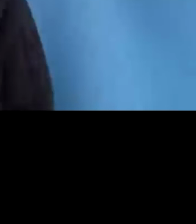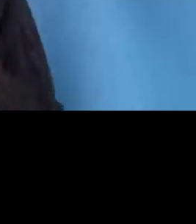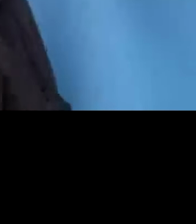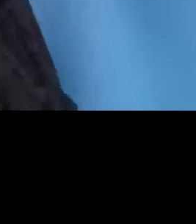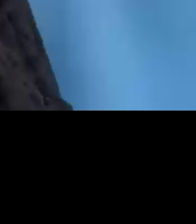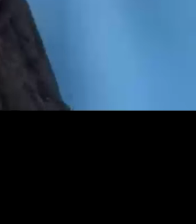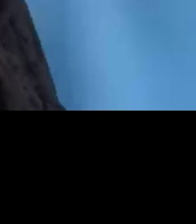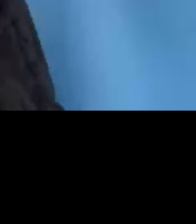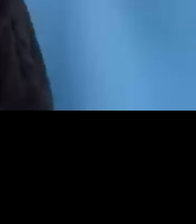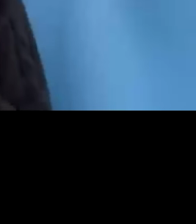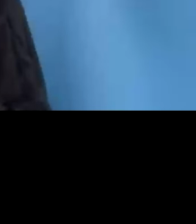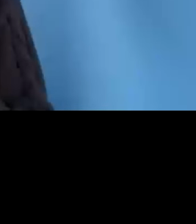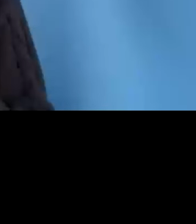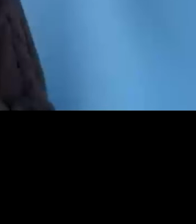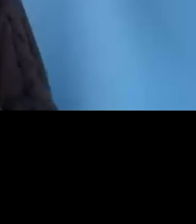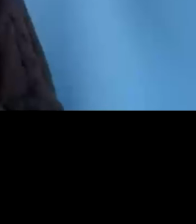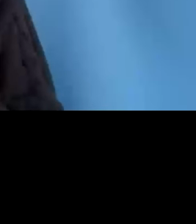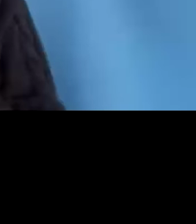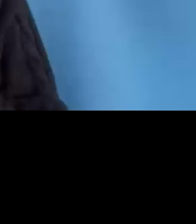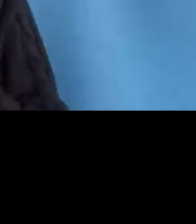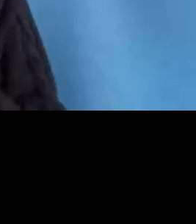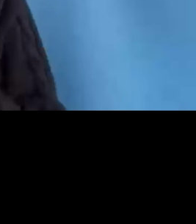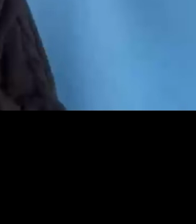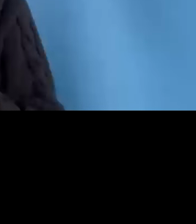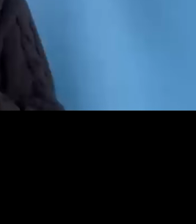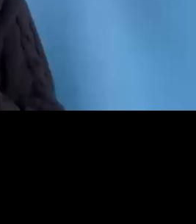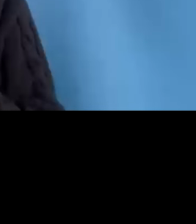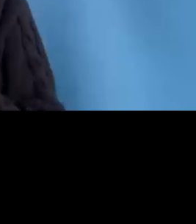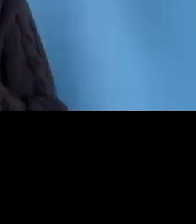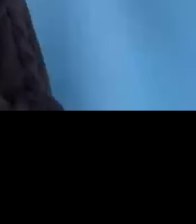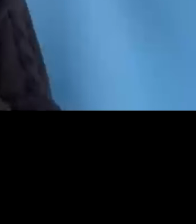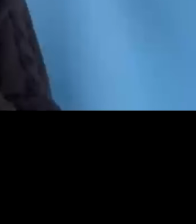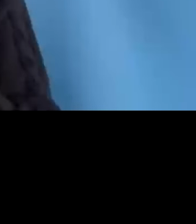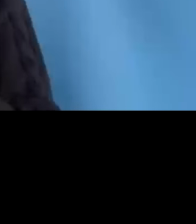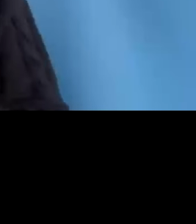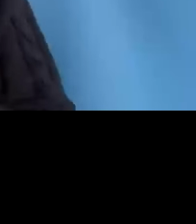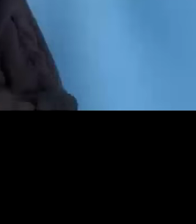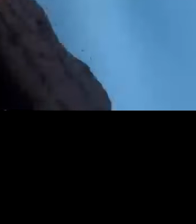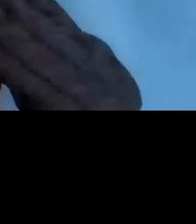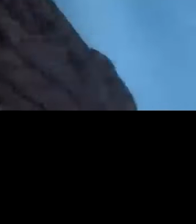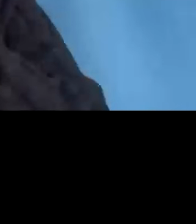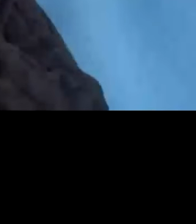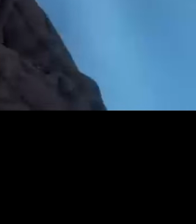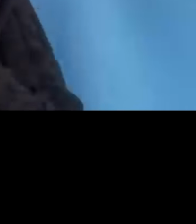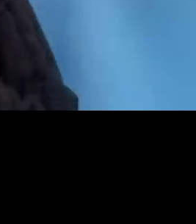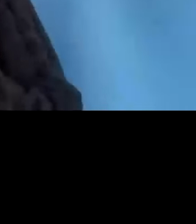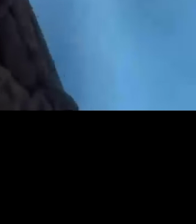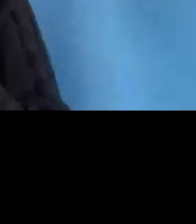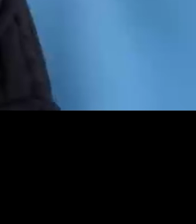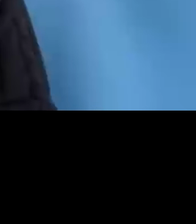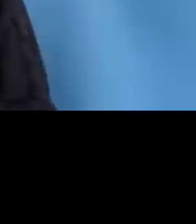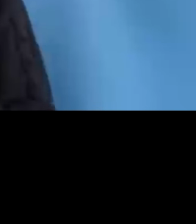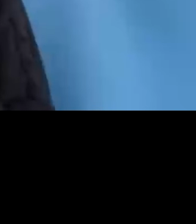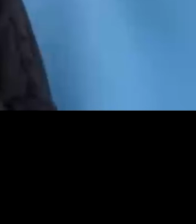today's session, so please remain on mute with your cameras off throughout the session. For any technical issues, please direct message